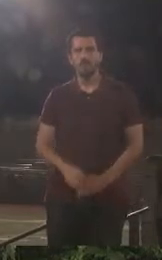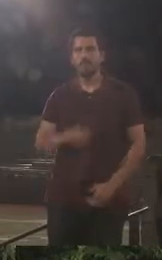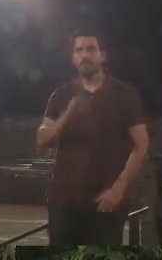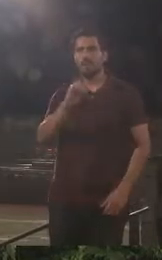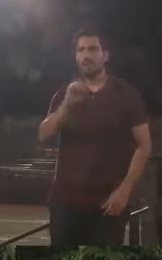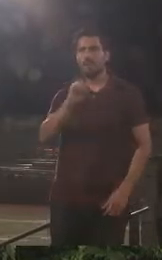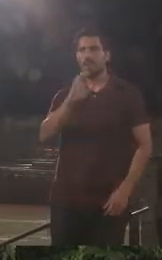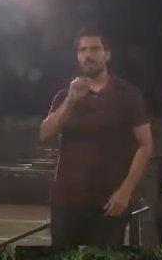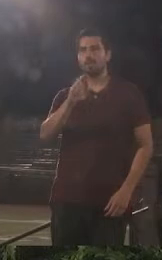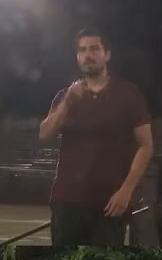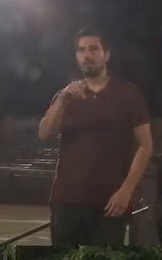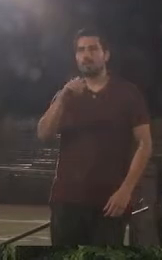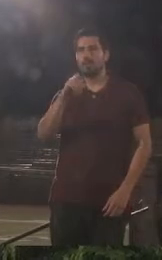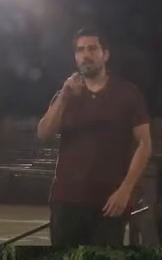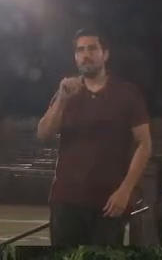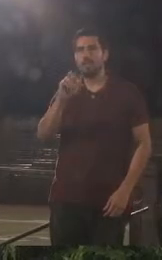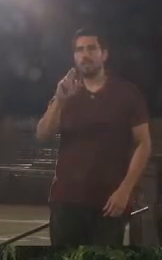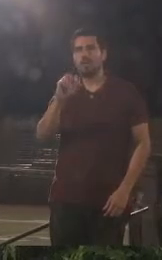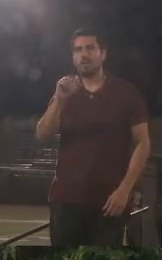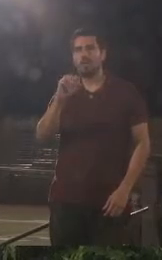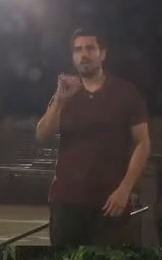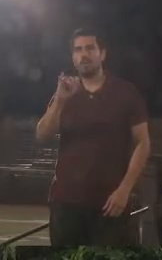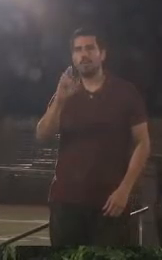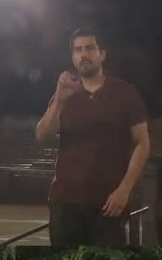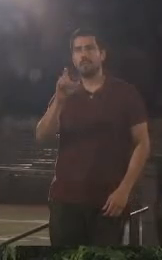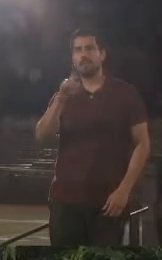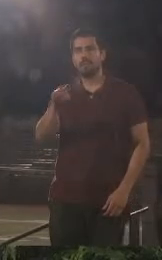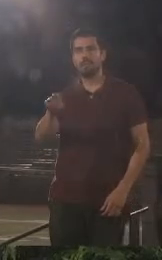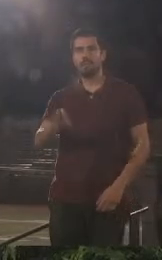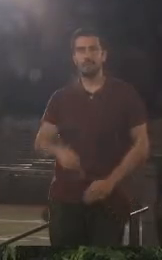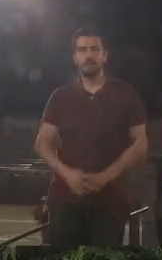Oscar Peña Ramirez.